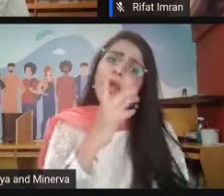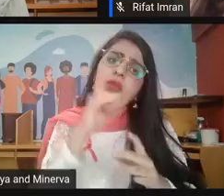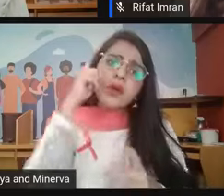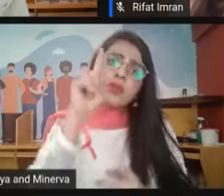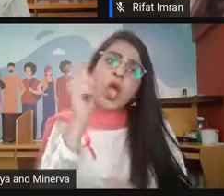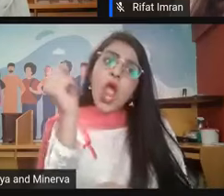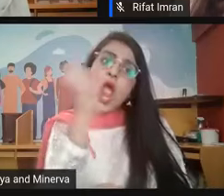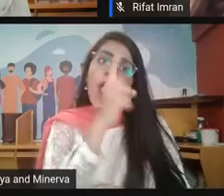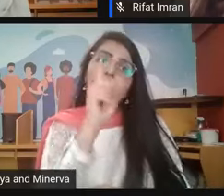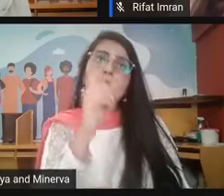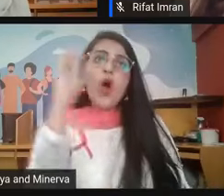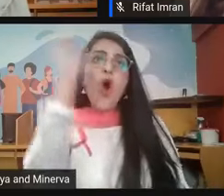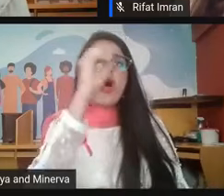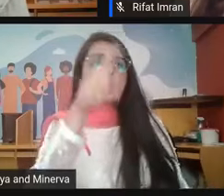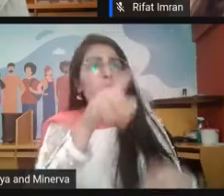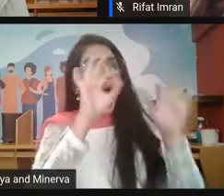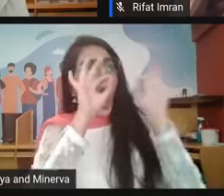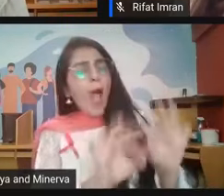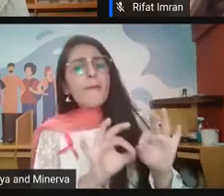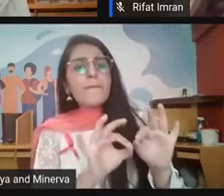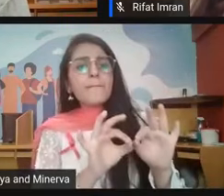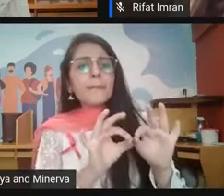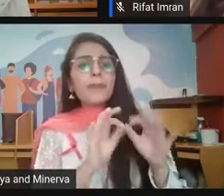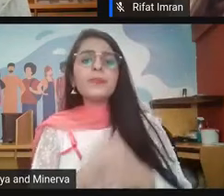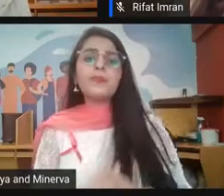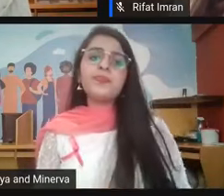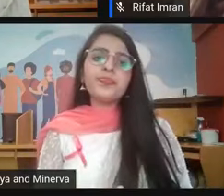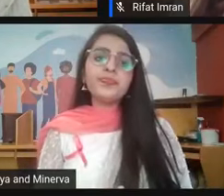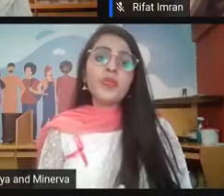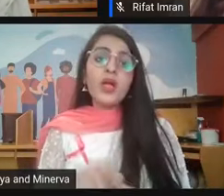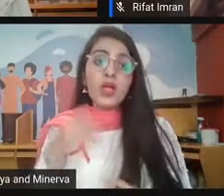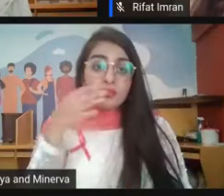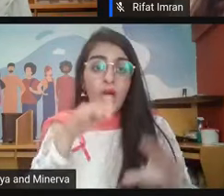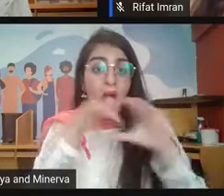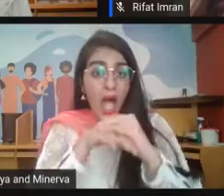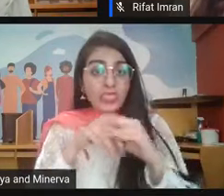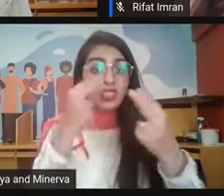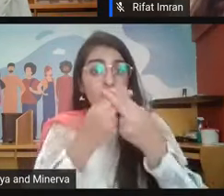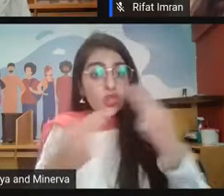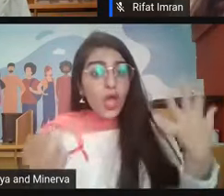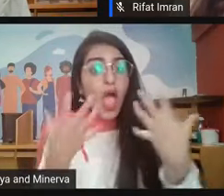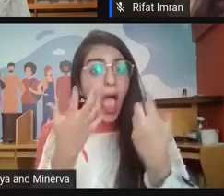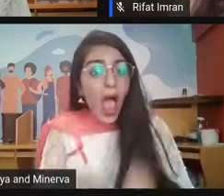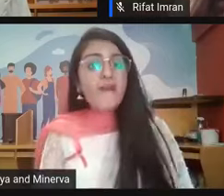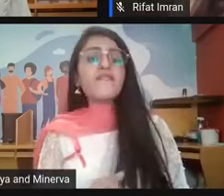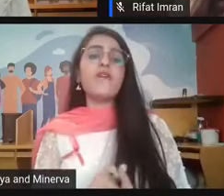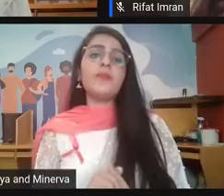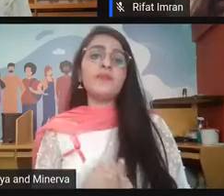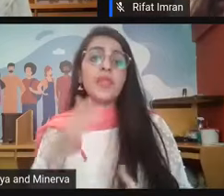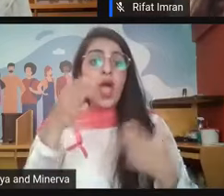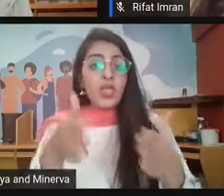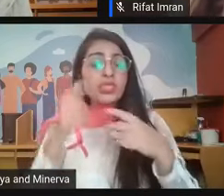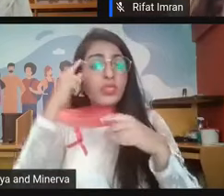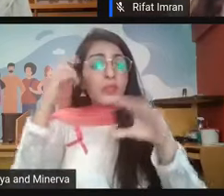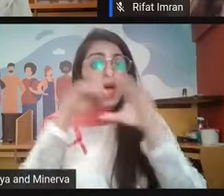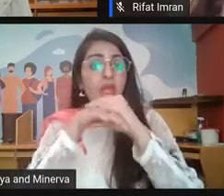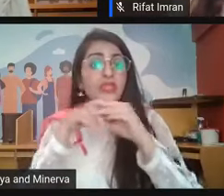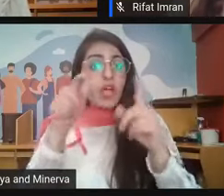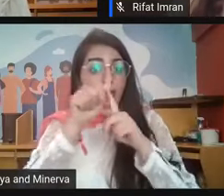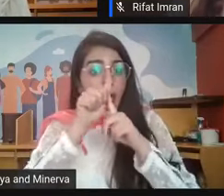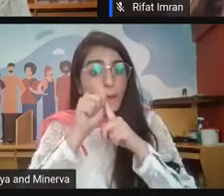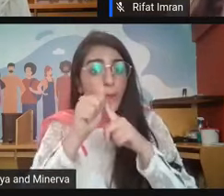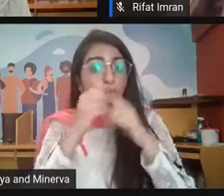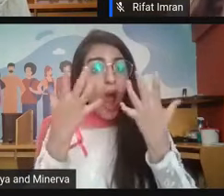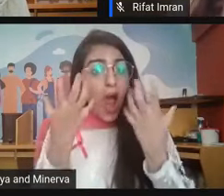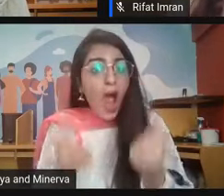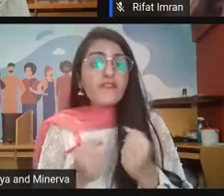mahina uthakar ek disease ko de diya hai. So there is something about it. There is something important about it